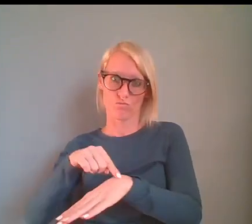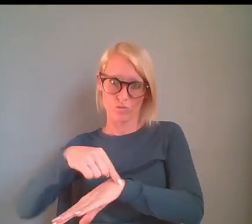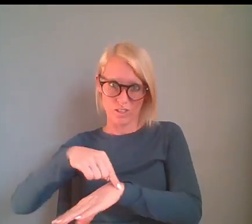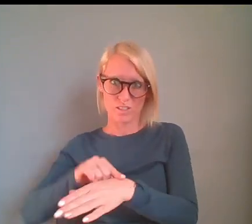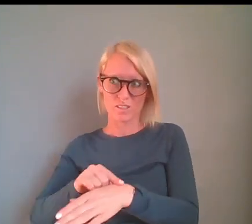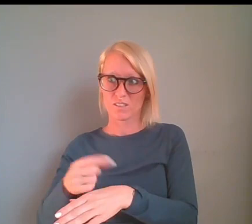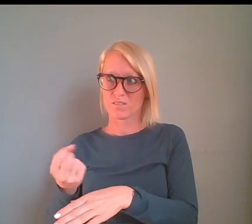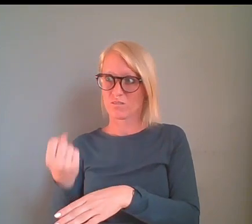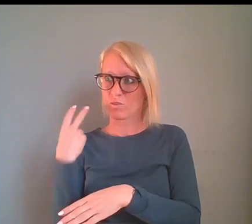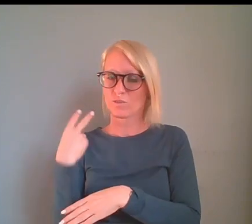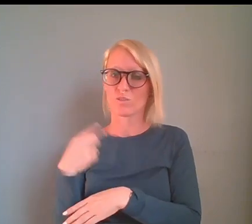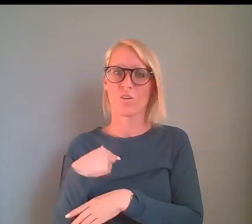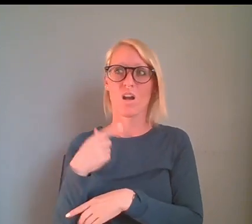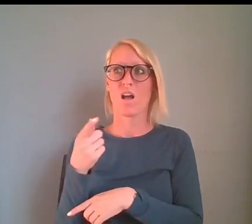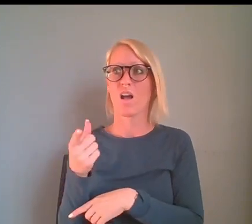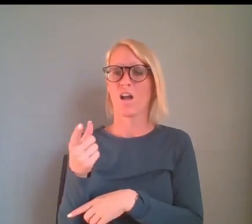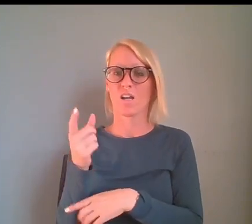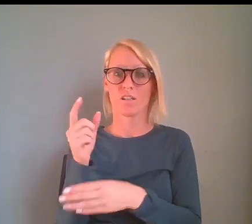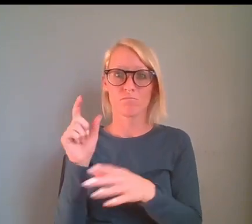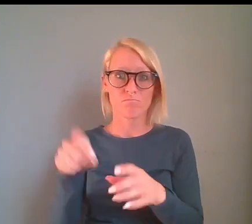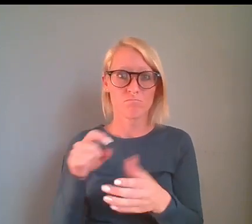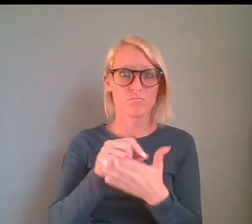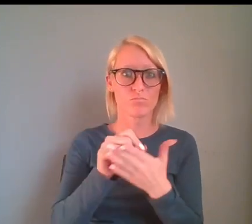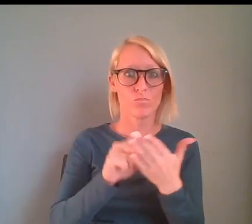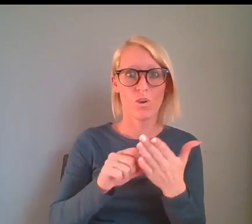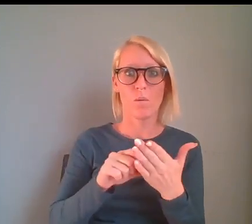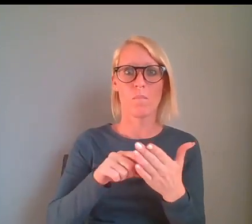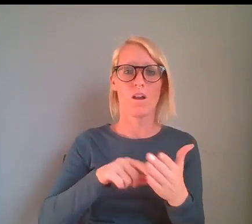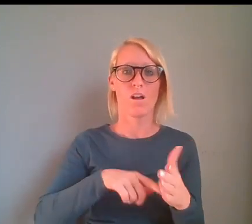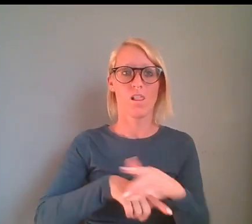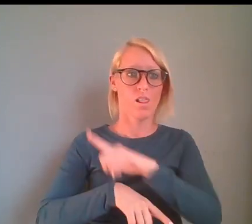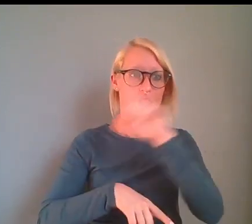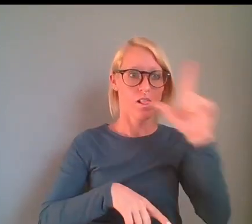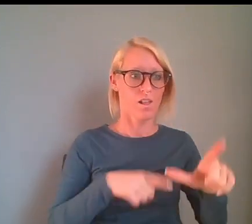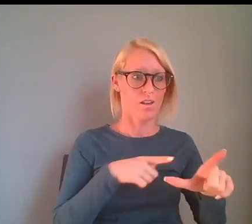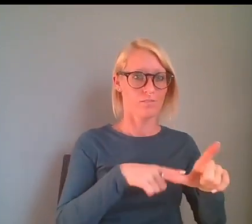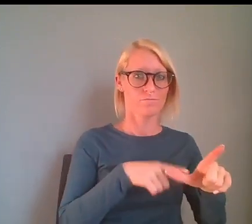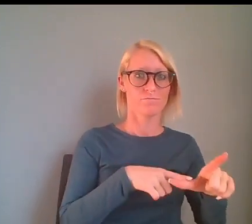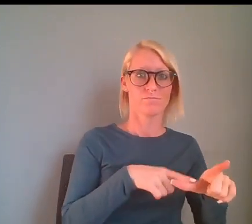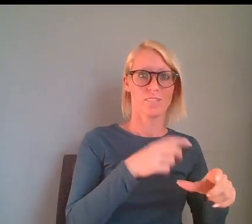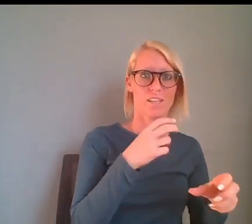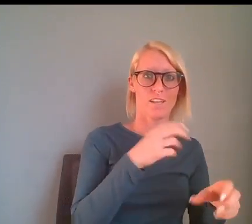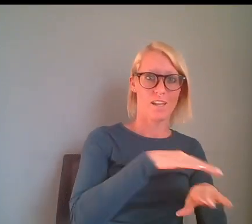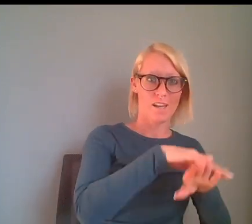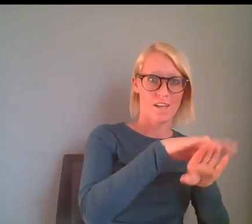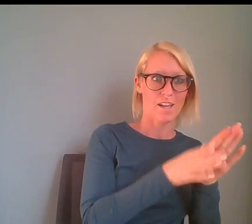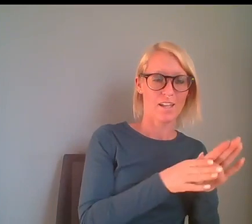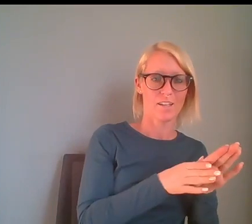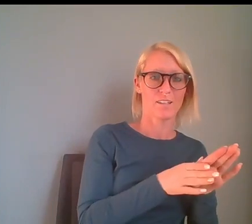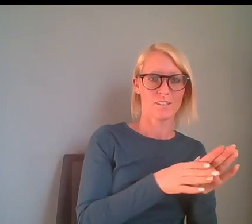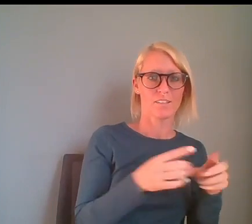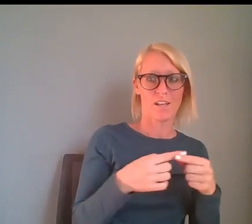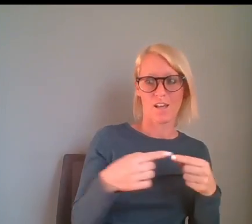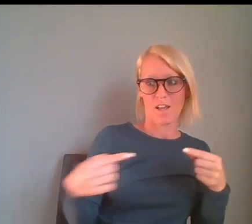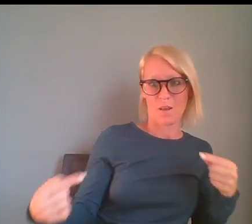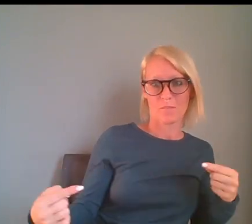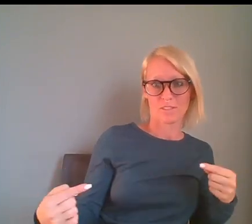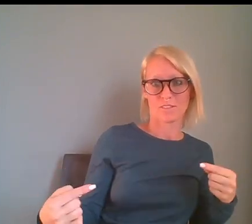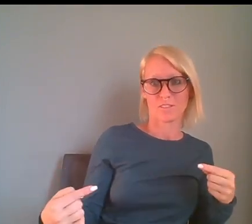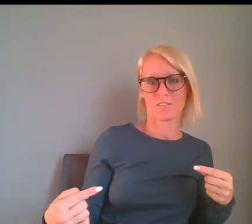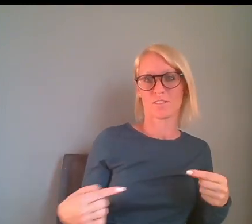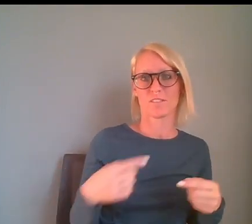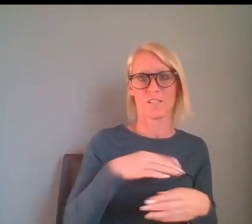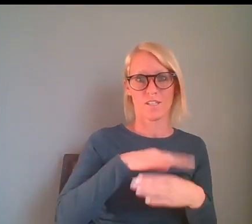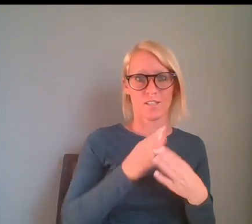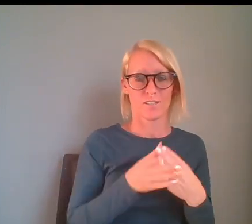hand, which is another really good thing to try. It really makes your eye work when you have to draw with the hand you're not used